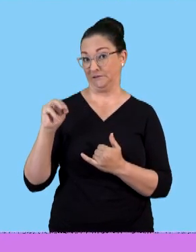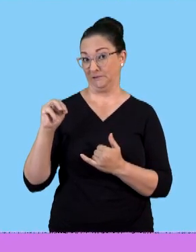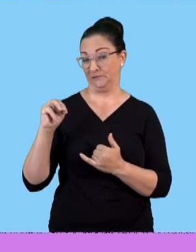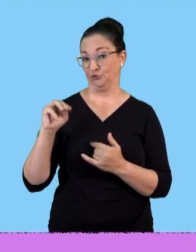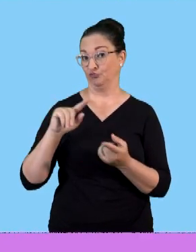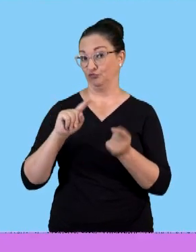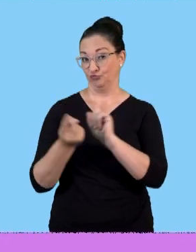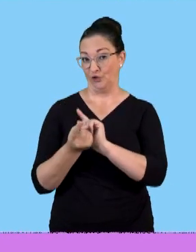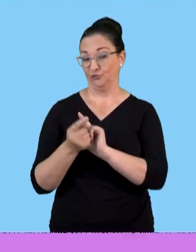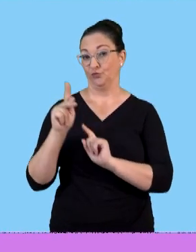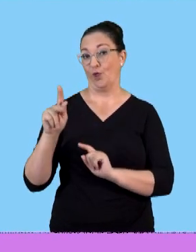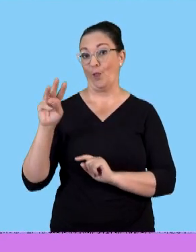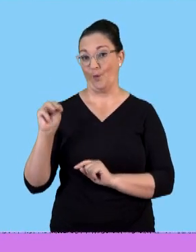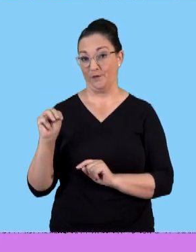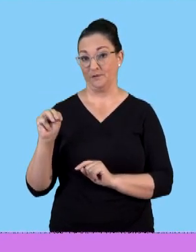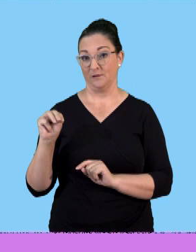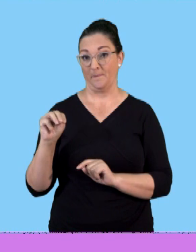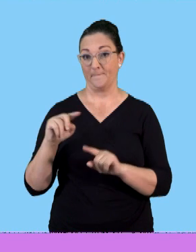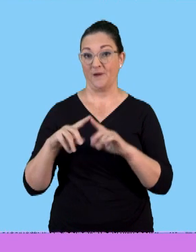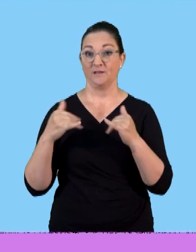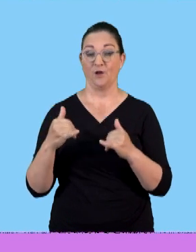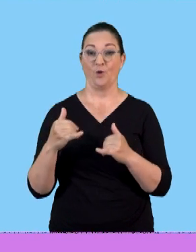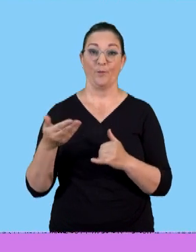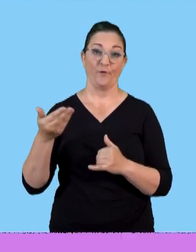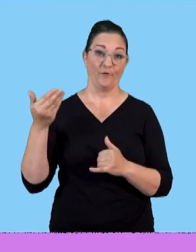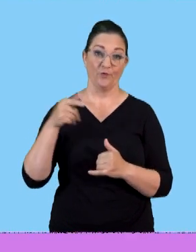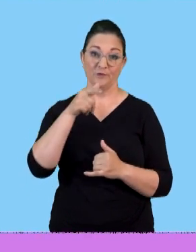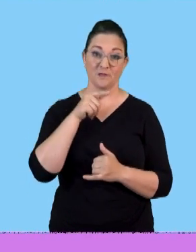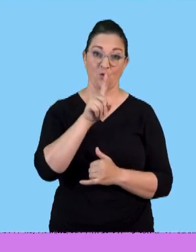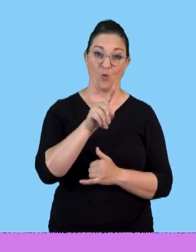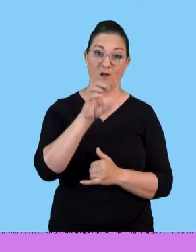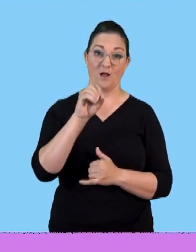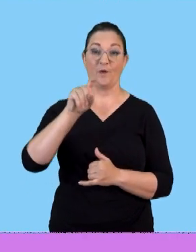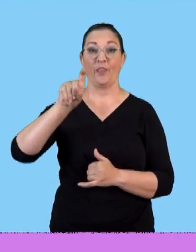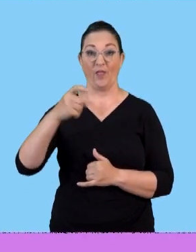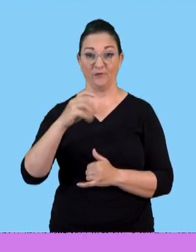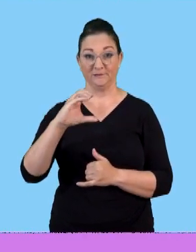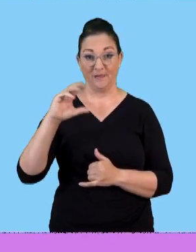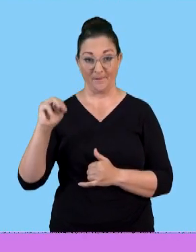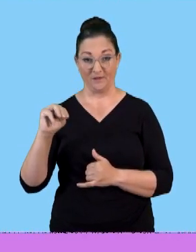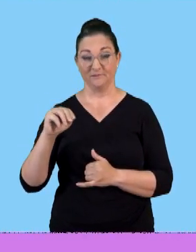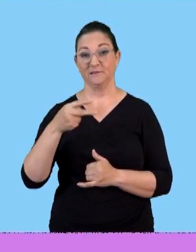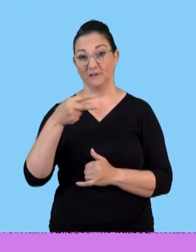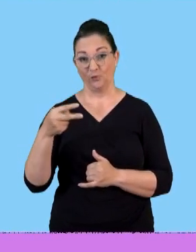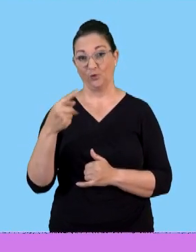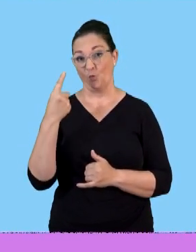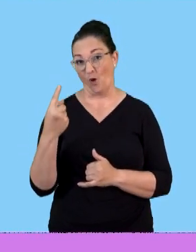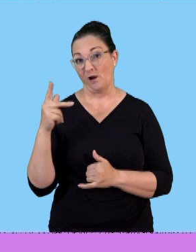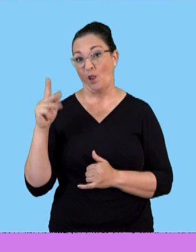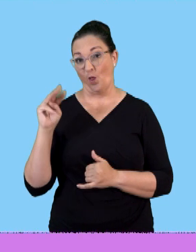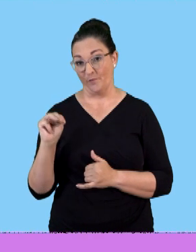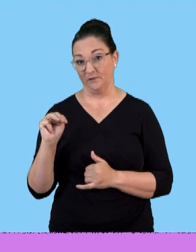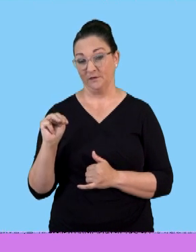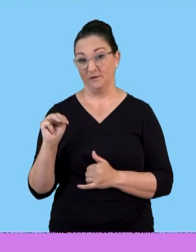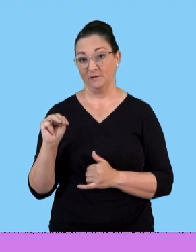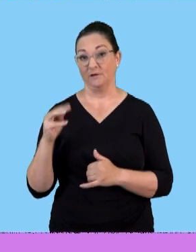centimeters to kilometers. Remember, a minute or two ago, I said to you, 100,000 centimeters equals 1 kilometer.